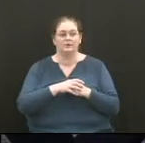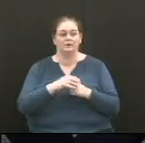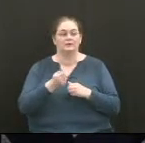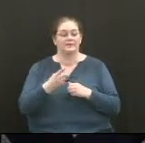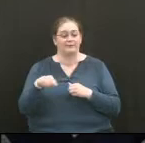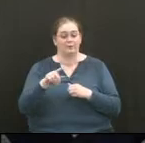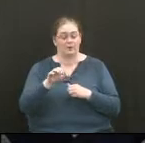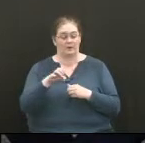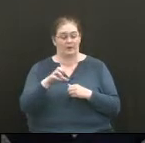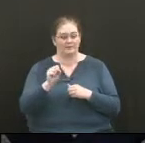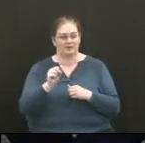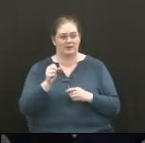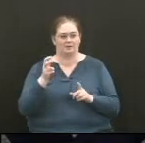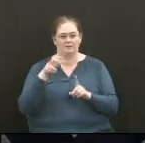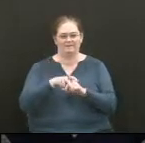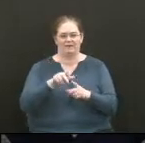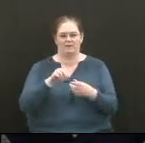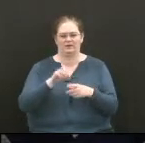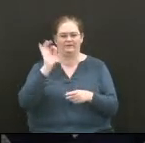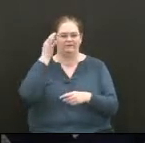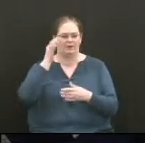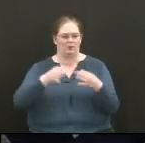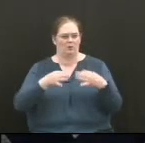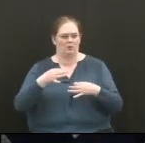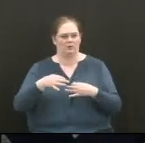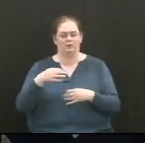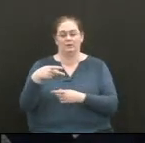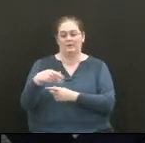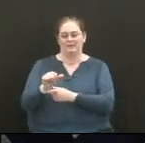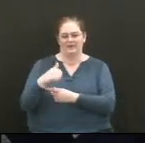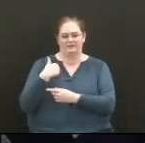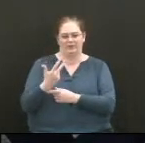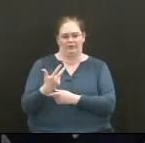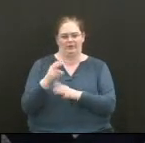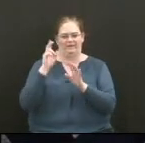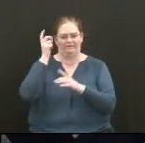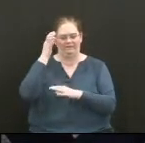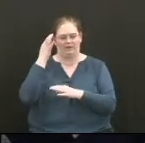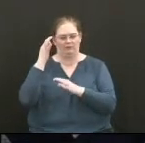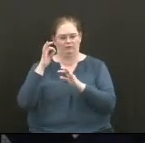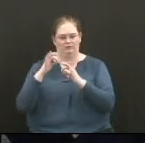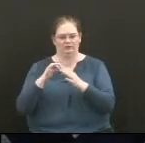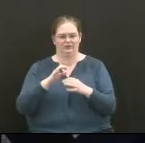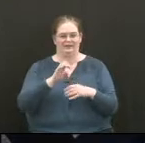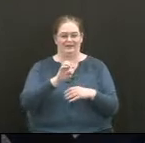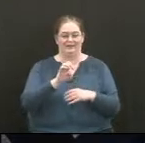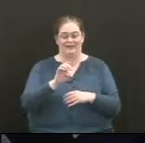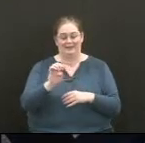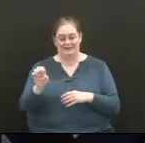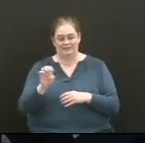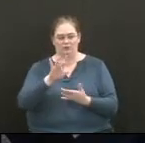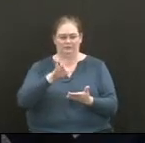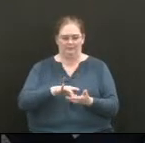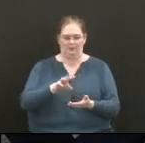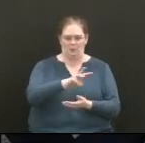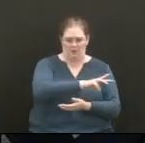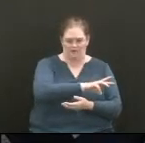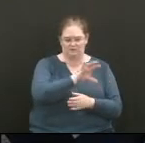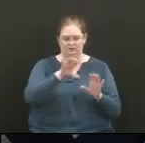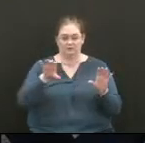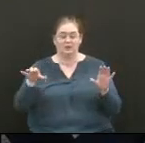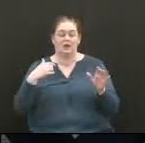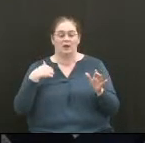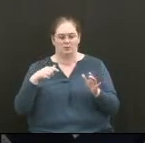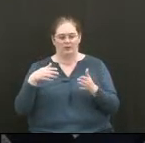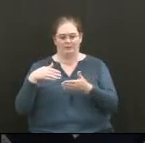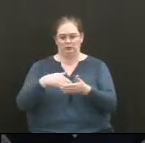cases have been filed in federal court. Pennsylvania has three federal districts, the Eastern, the Middle, and the Western. And we've been